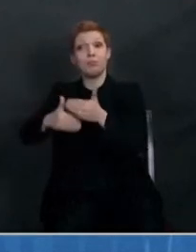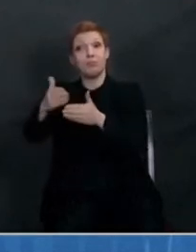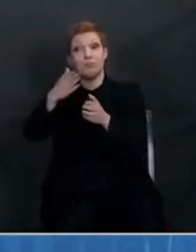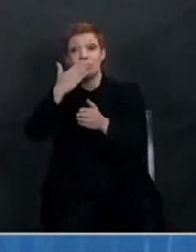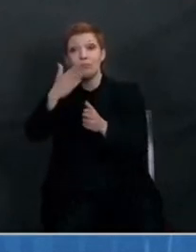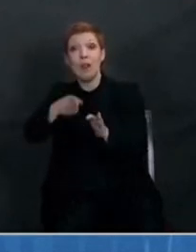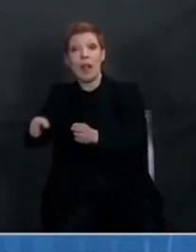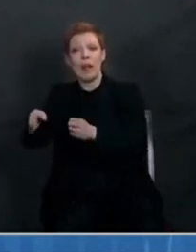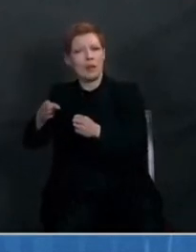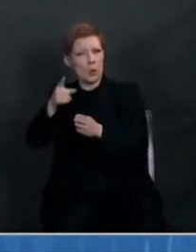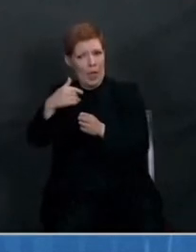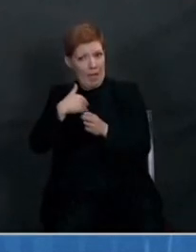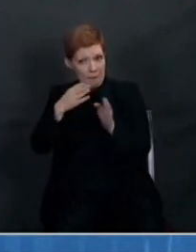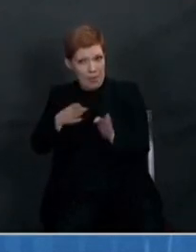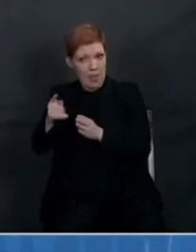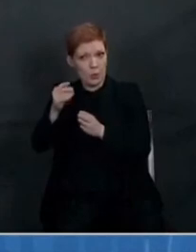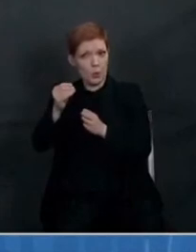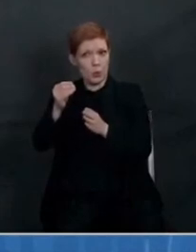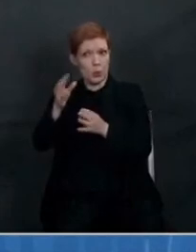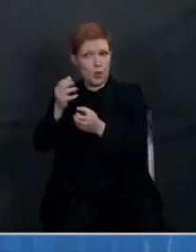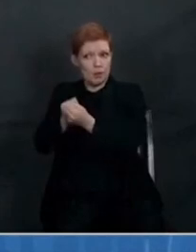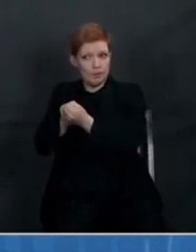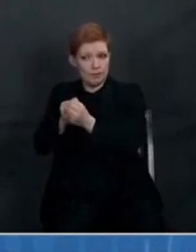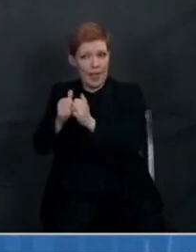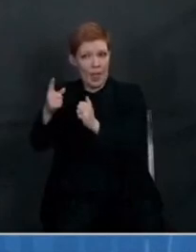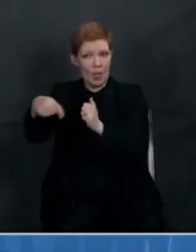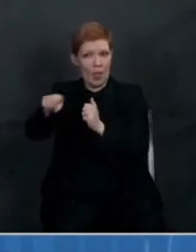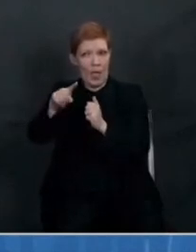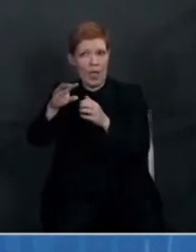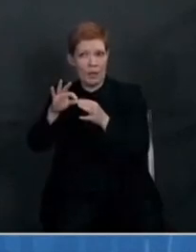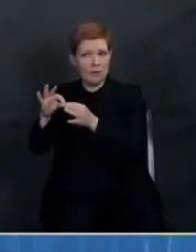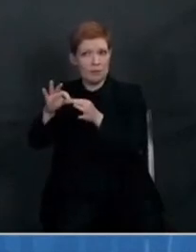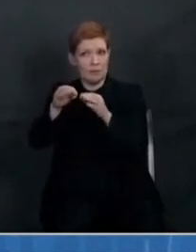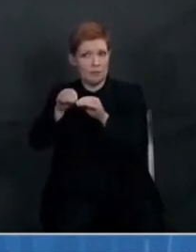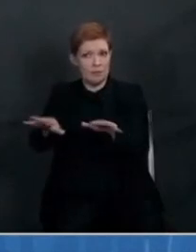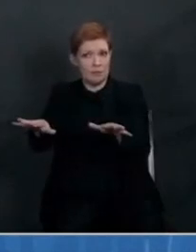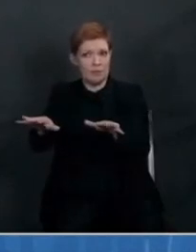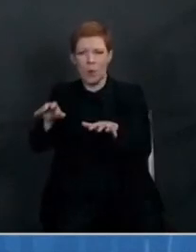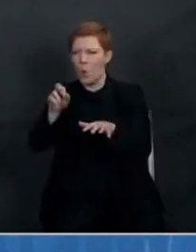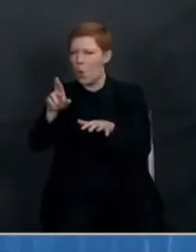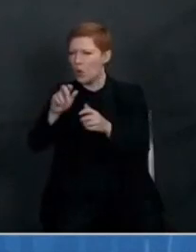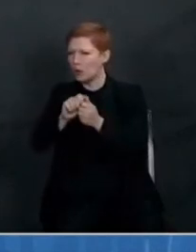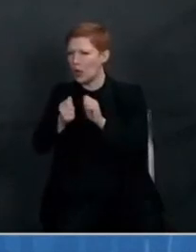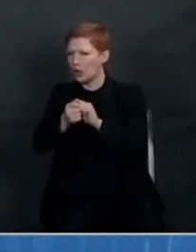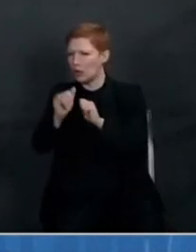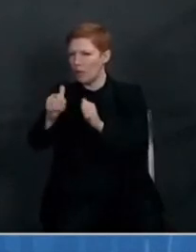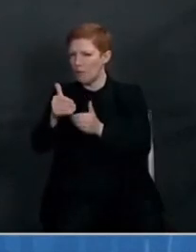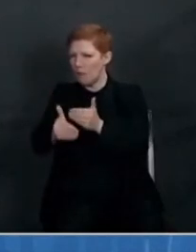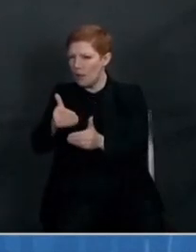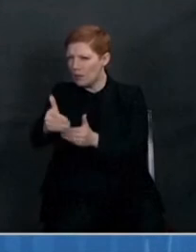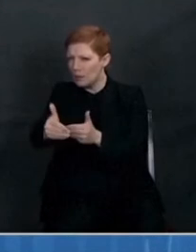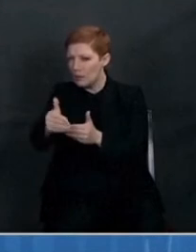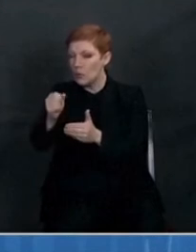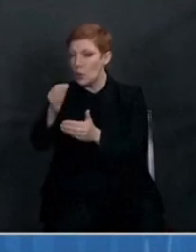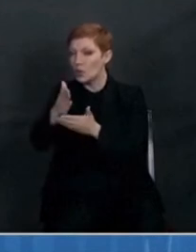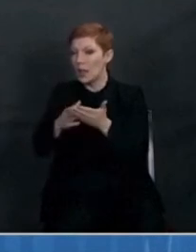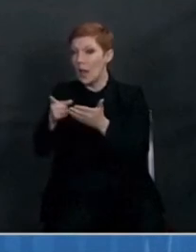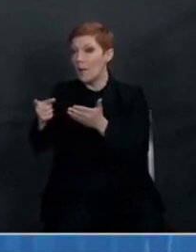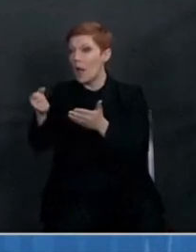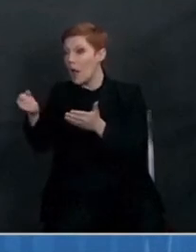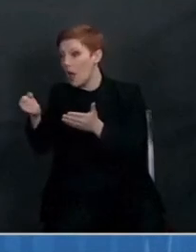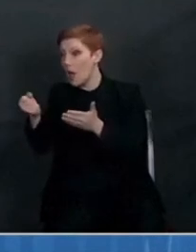speed up that process with them or change the way those doses are set aside so that some of them can go elsewhere and get used